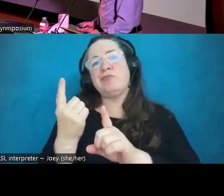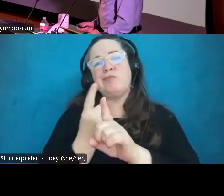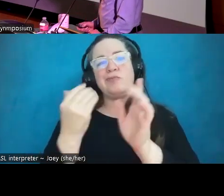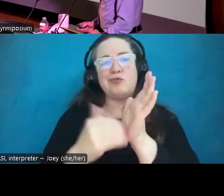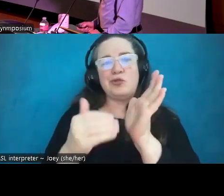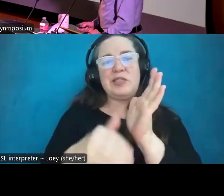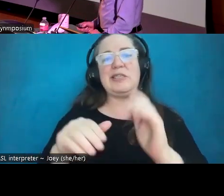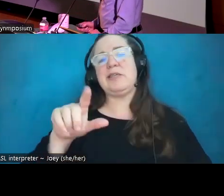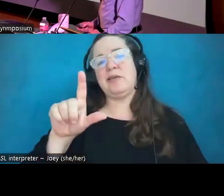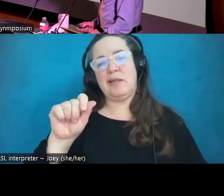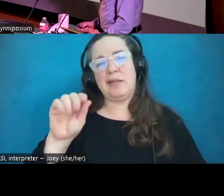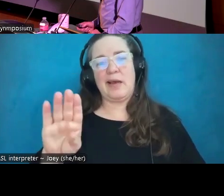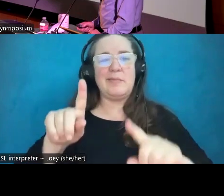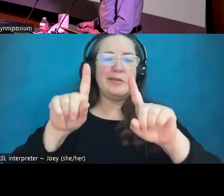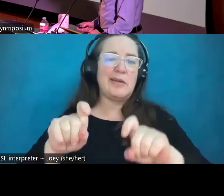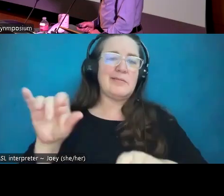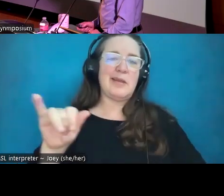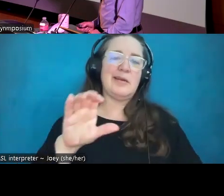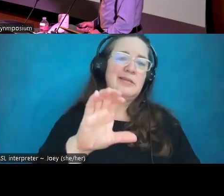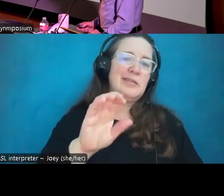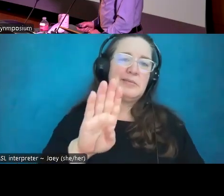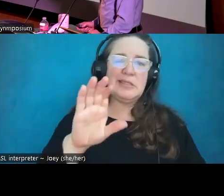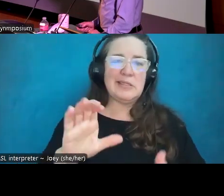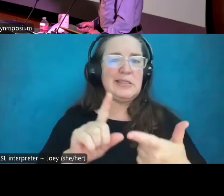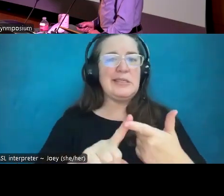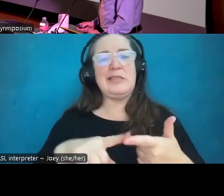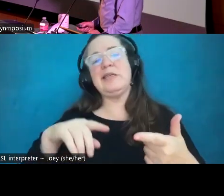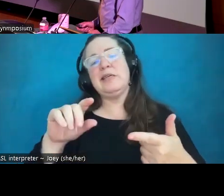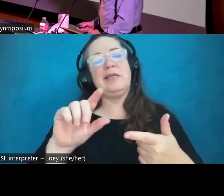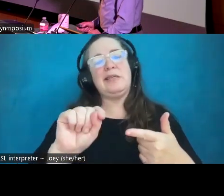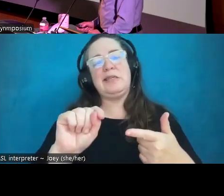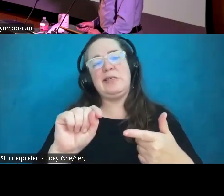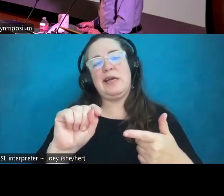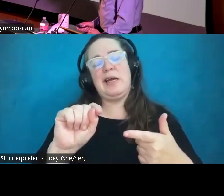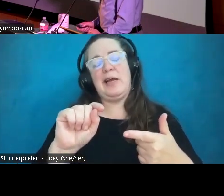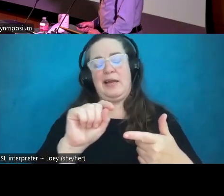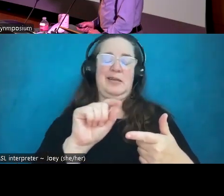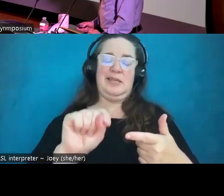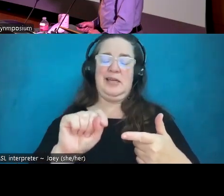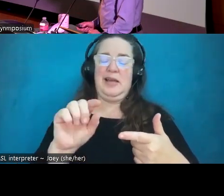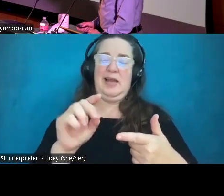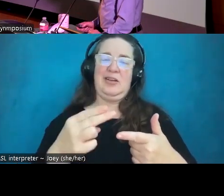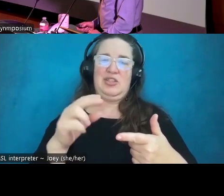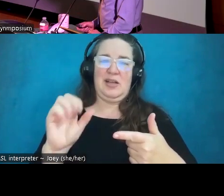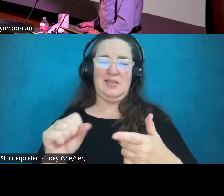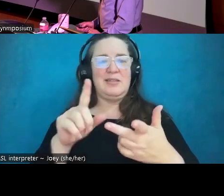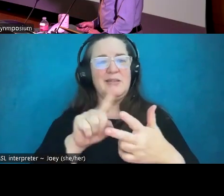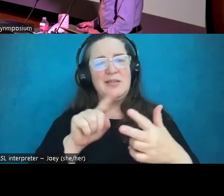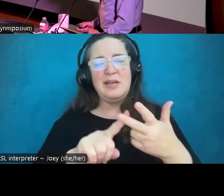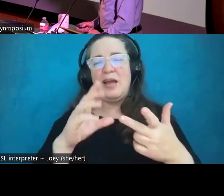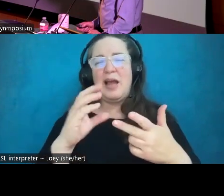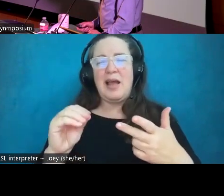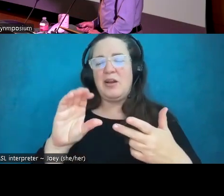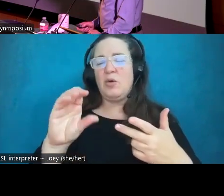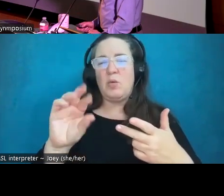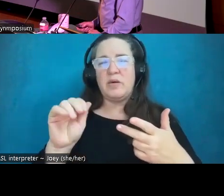like a CBC and a TSH and a cortisol, and maybe think of, hypoandrogenism or hypoestrogenism if the